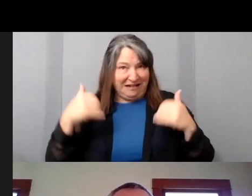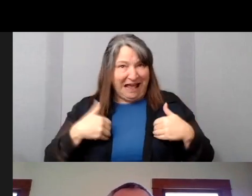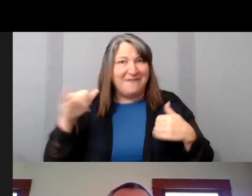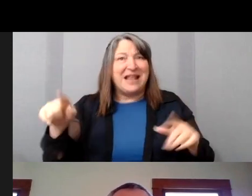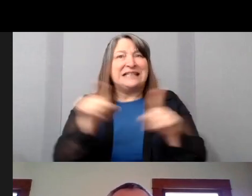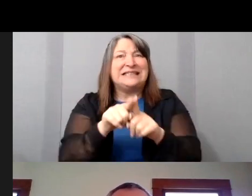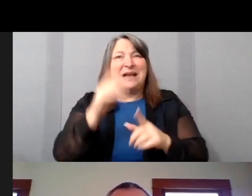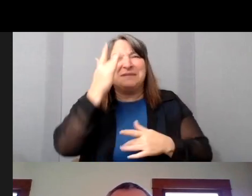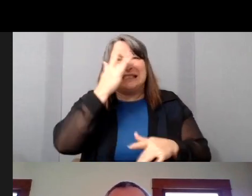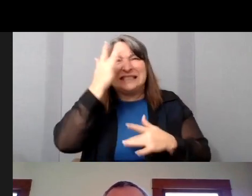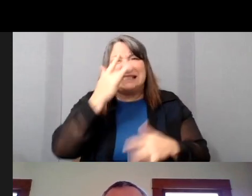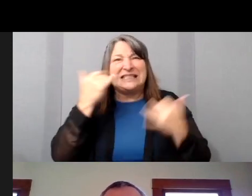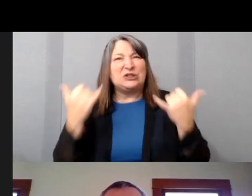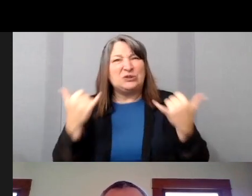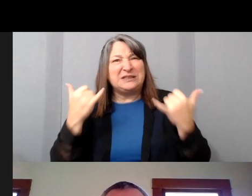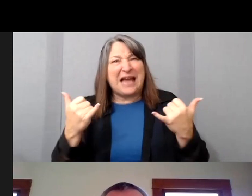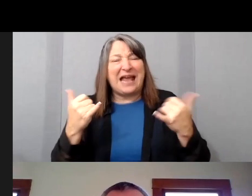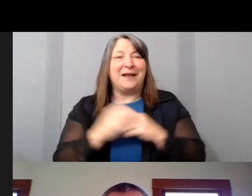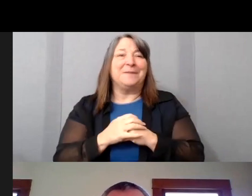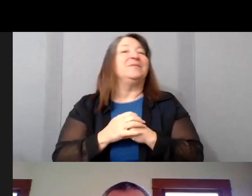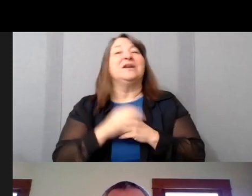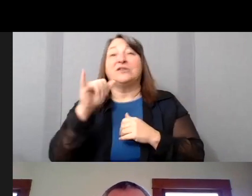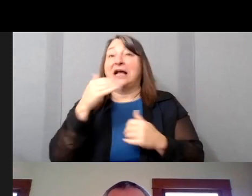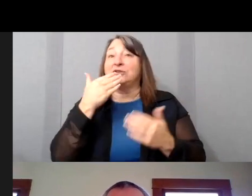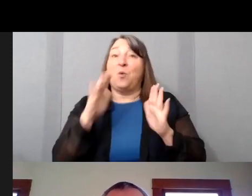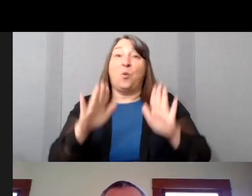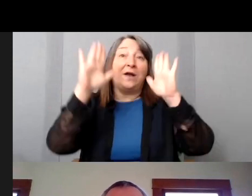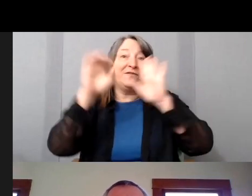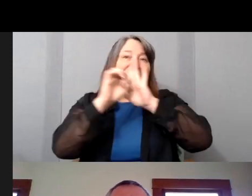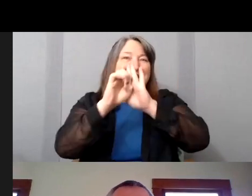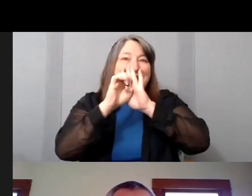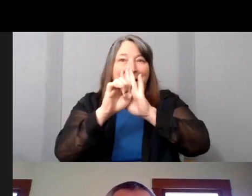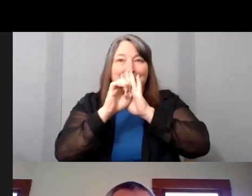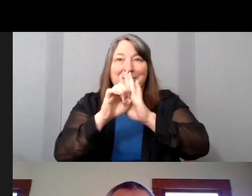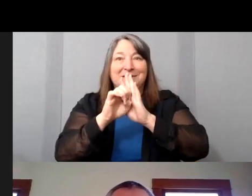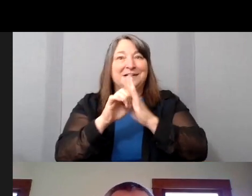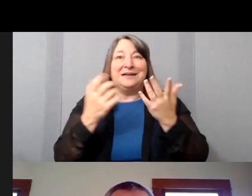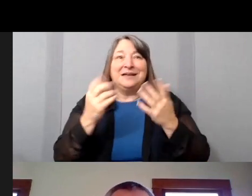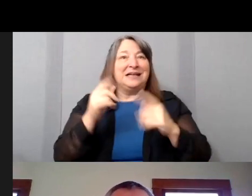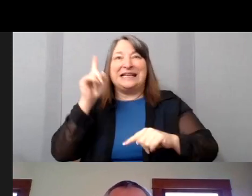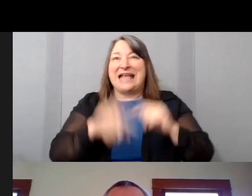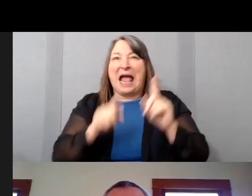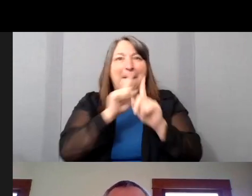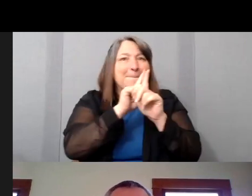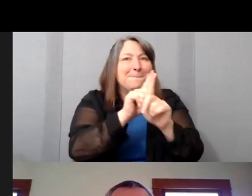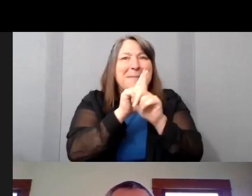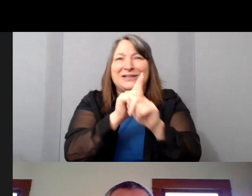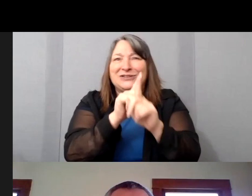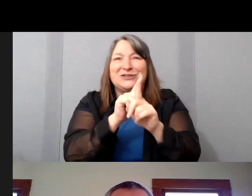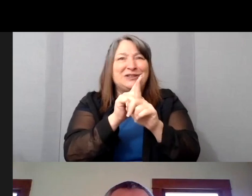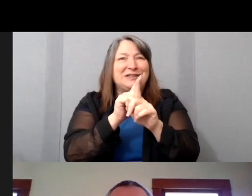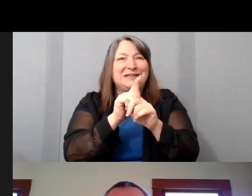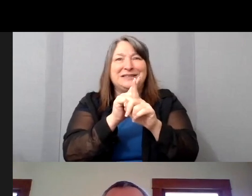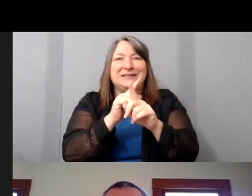experience. That's a good example of there being good alignment. You couldn't get mentoring otherwise, right? Because people maybe